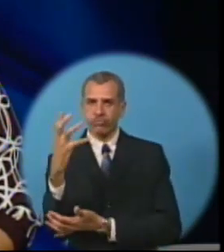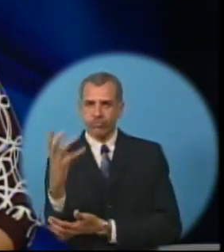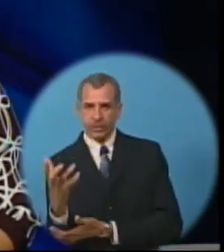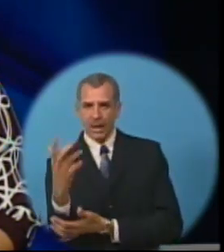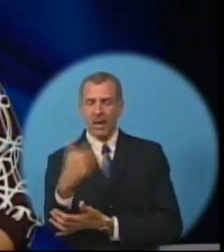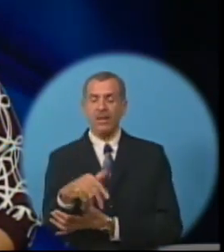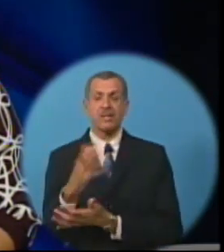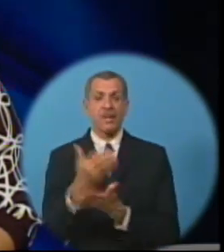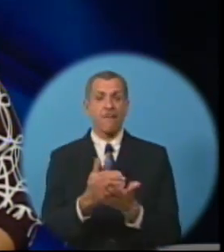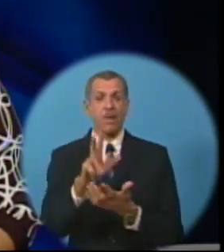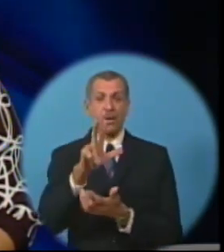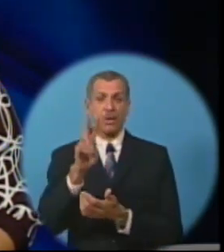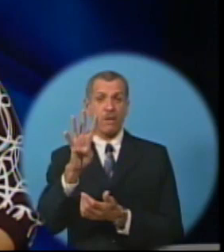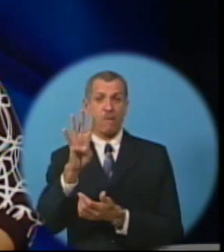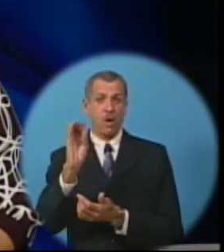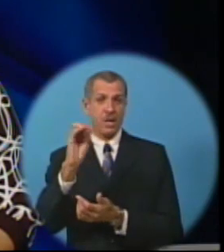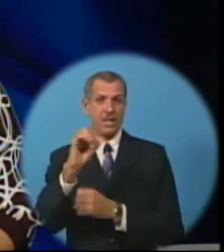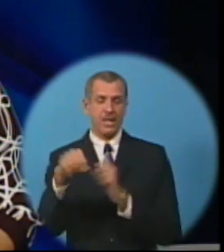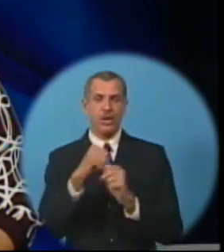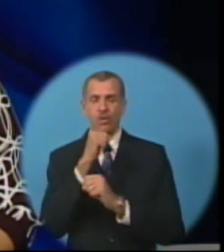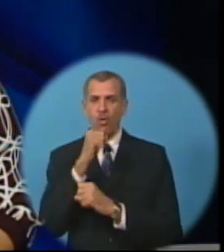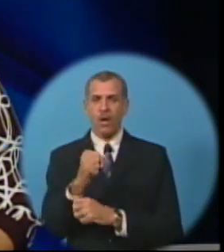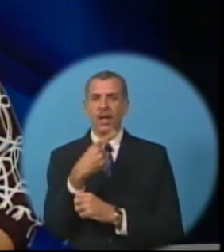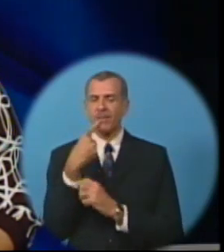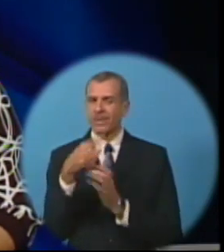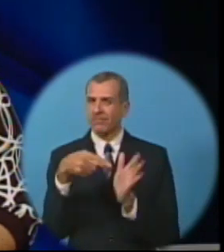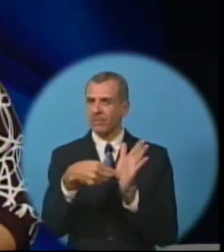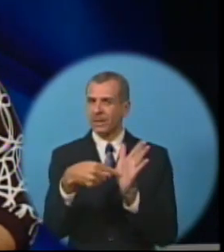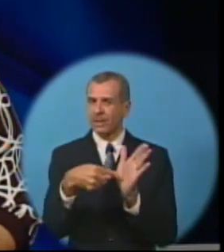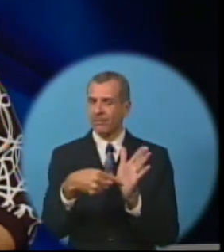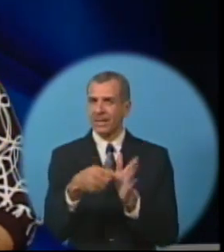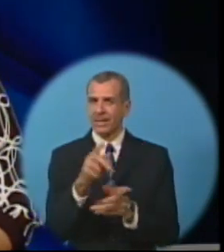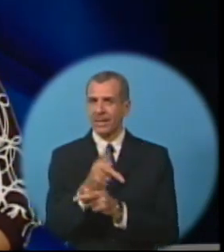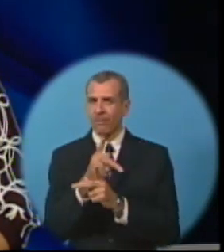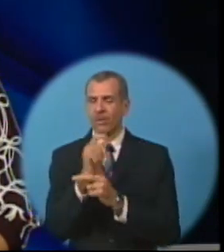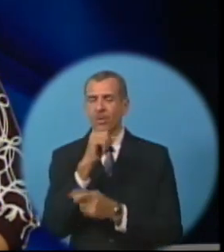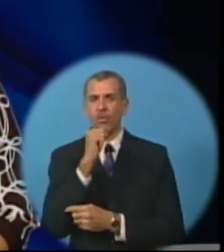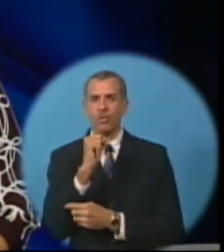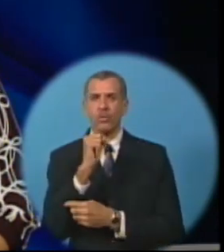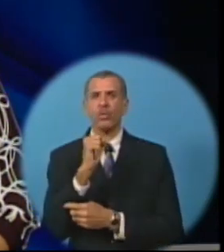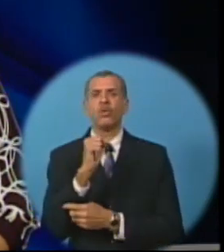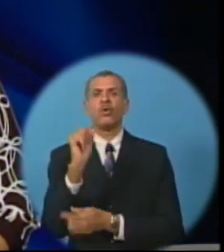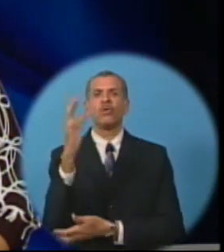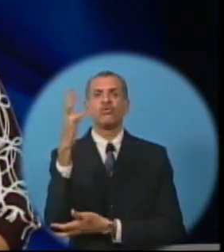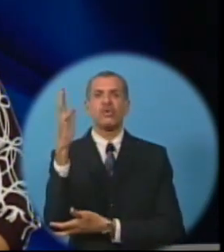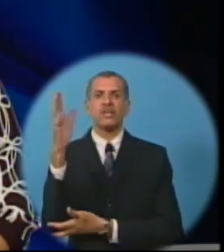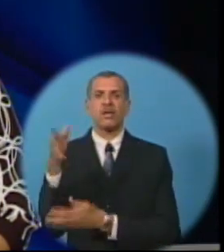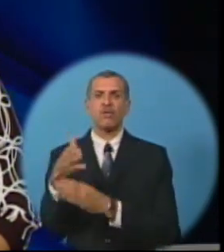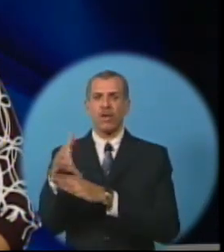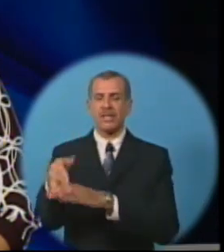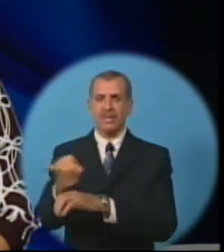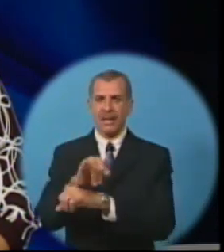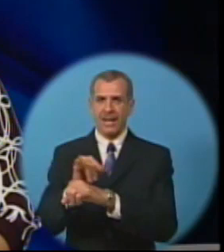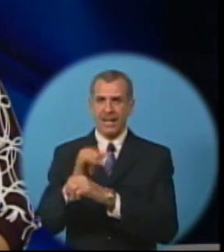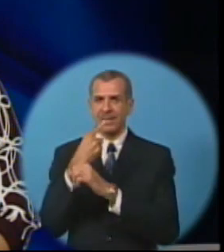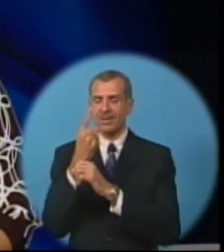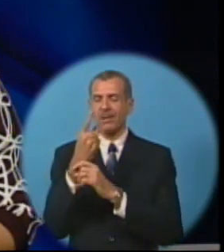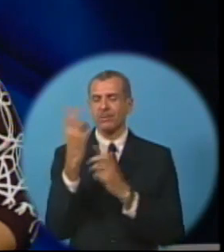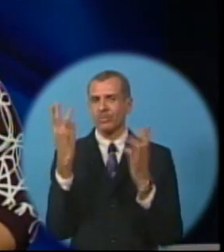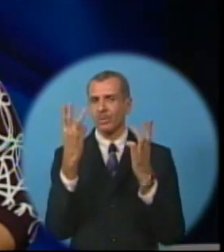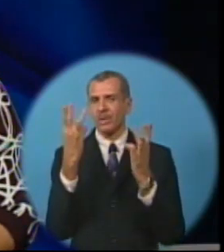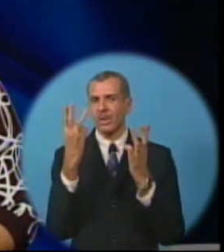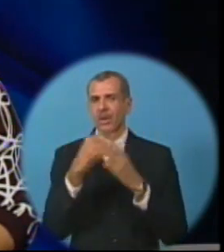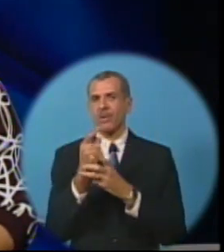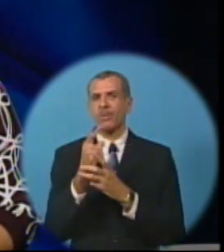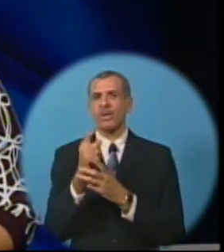40 years old. The initiative has been to identify and care for the aging and termite-infested trees across the island, but also of concern are